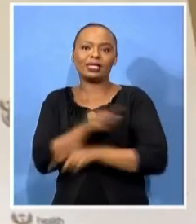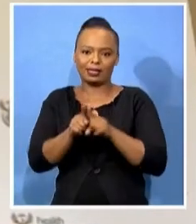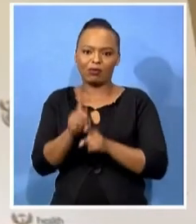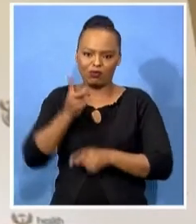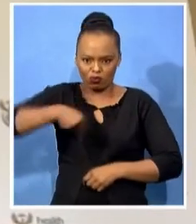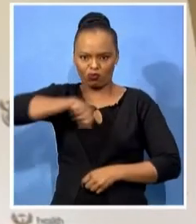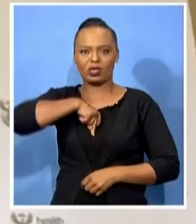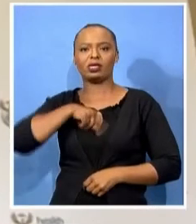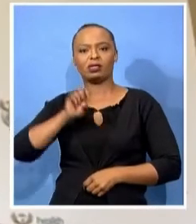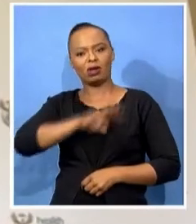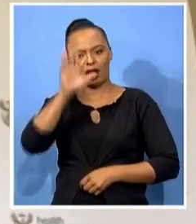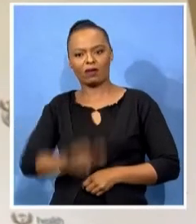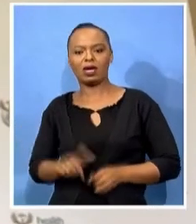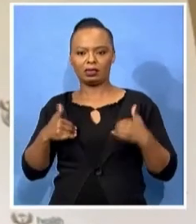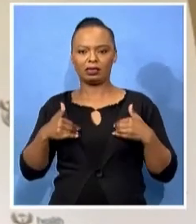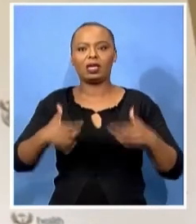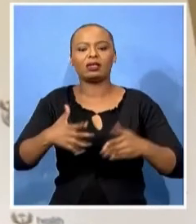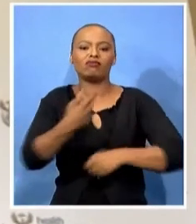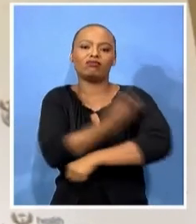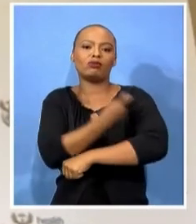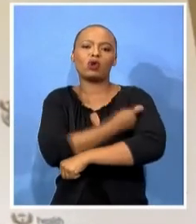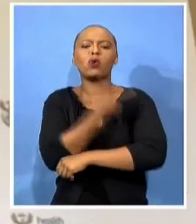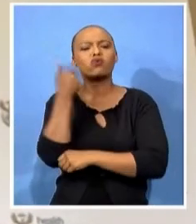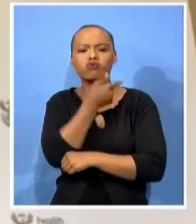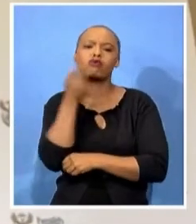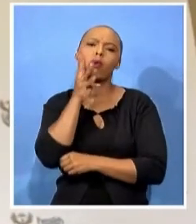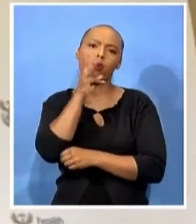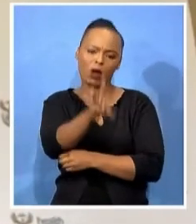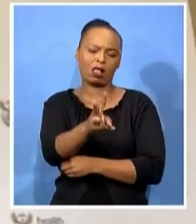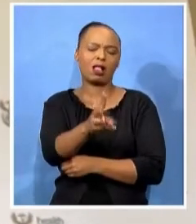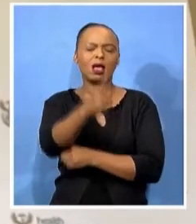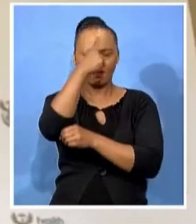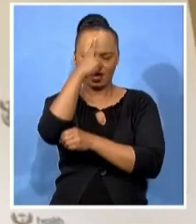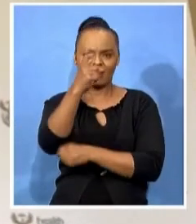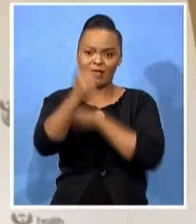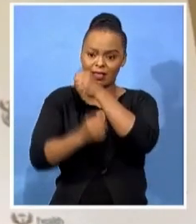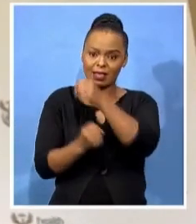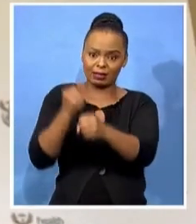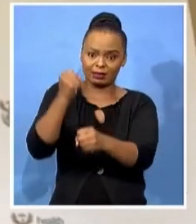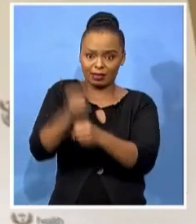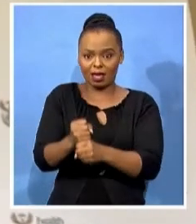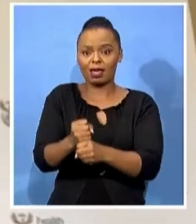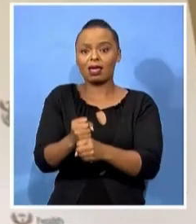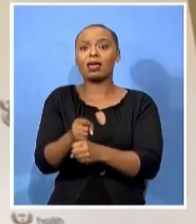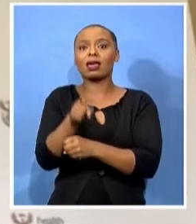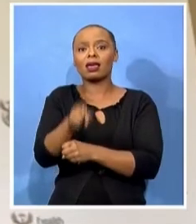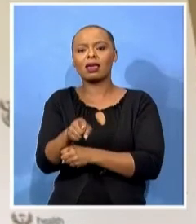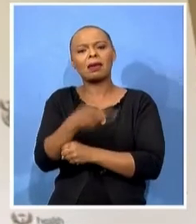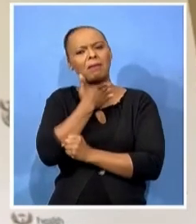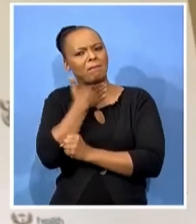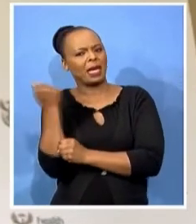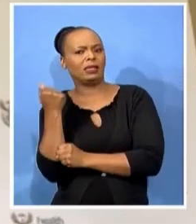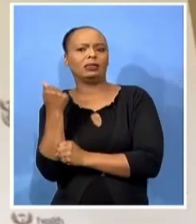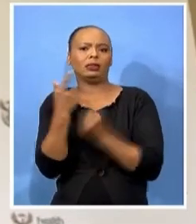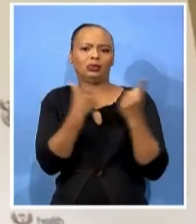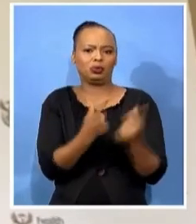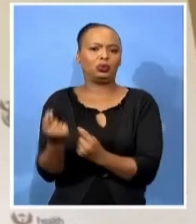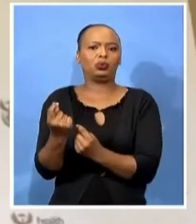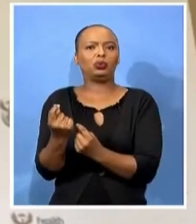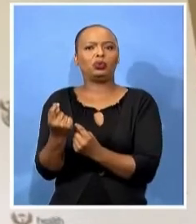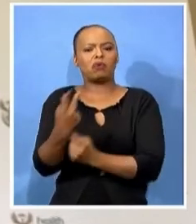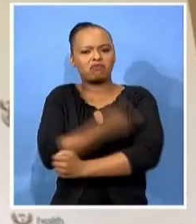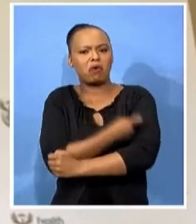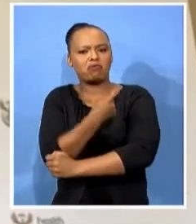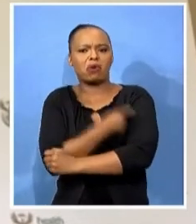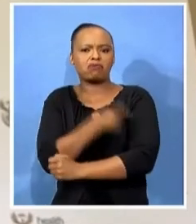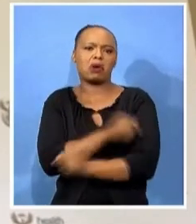that the whole of next year we'll do our best to vaccinate as many people as possible. Our target